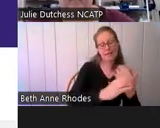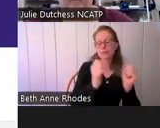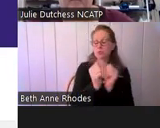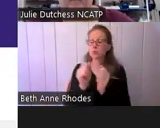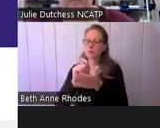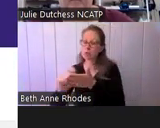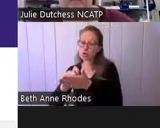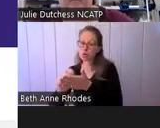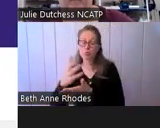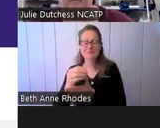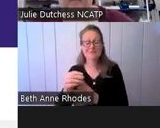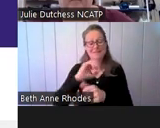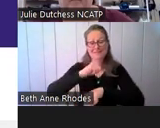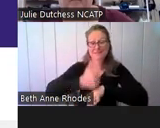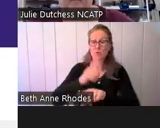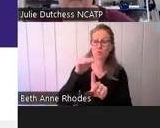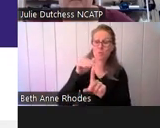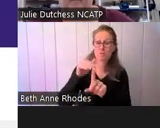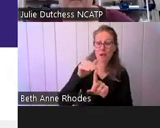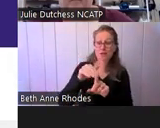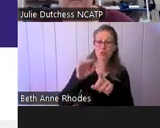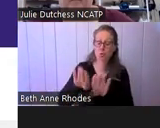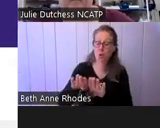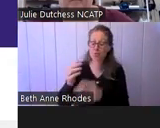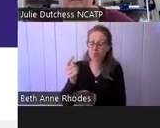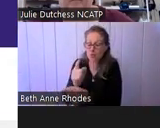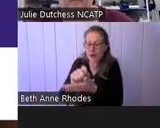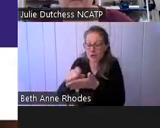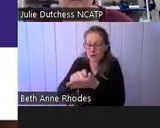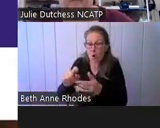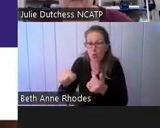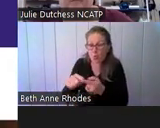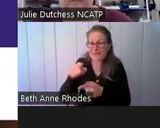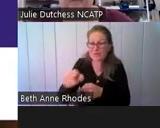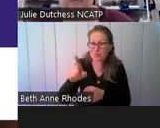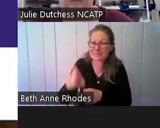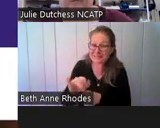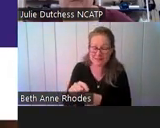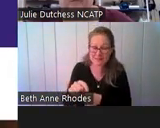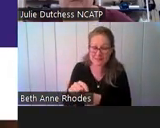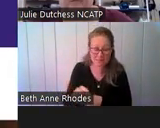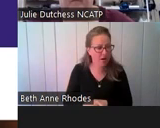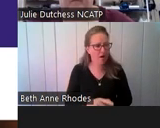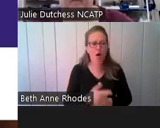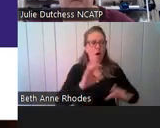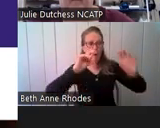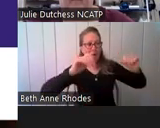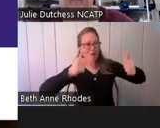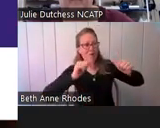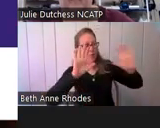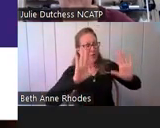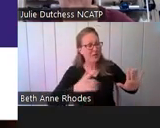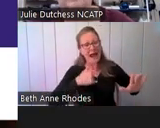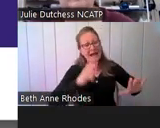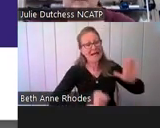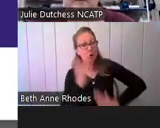notes and set up reminders to open the right note right when you need it. I gotta go. I need to get ready for a big meeting, and I don't